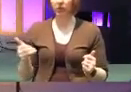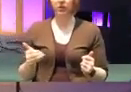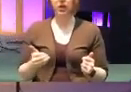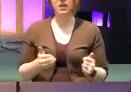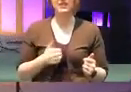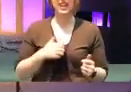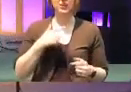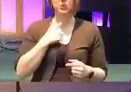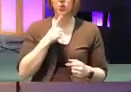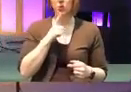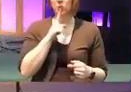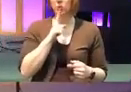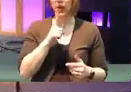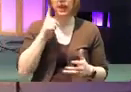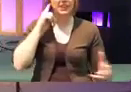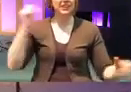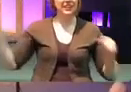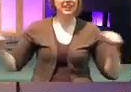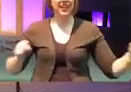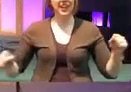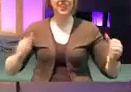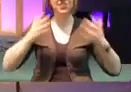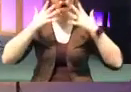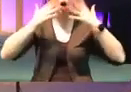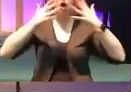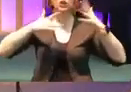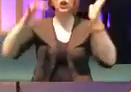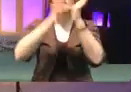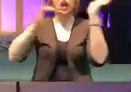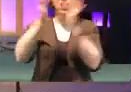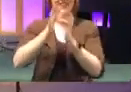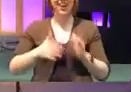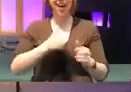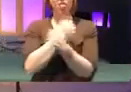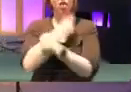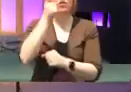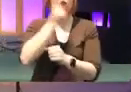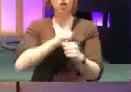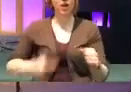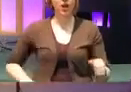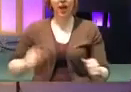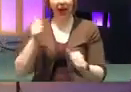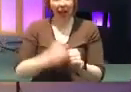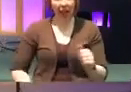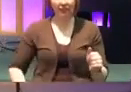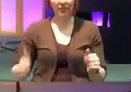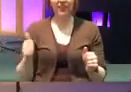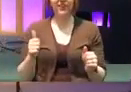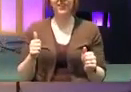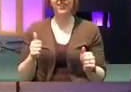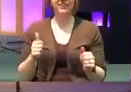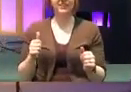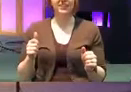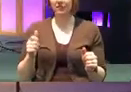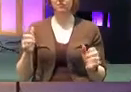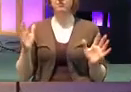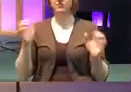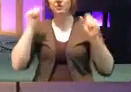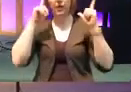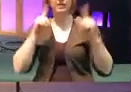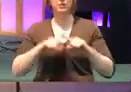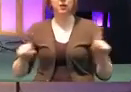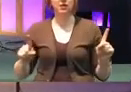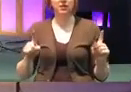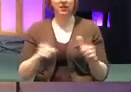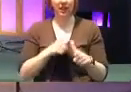at the top of his lungs. Thank you, Jesus! I love you, Lord! And like every kid, I mean, he just did it, so it just took people by surprise.